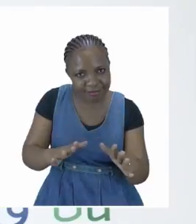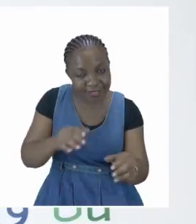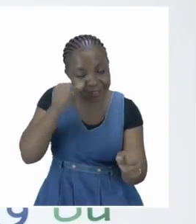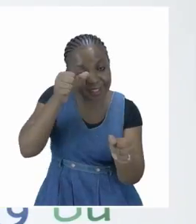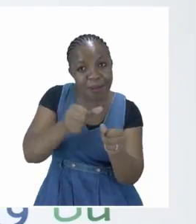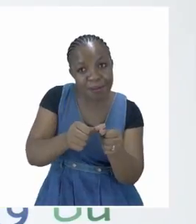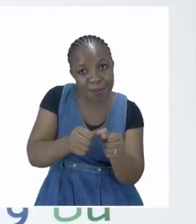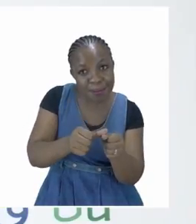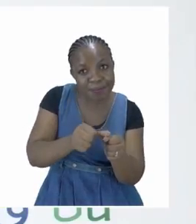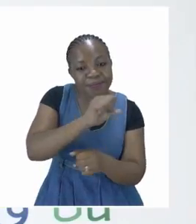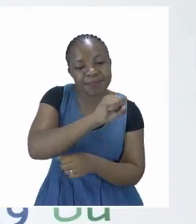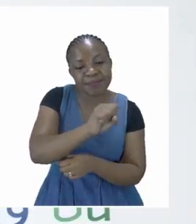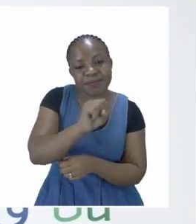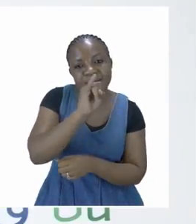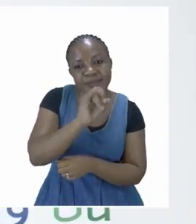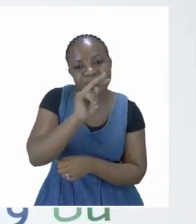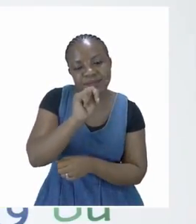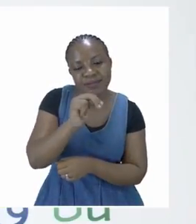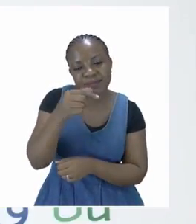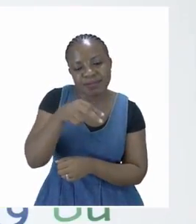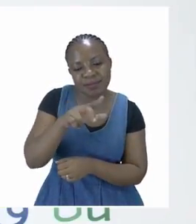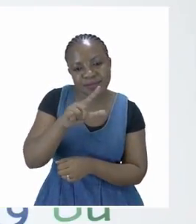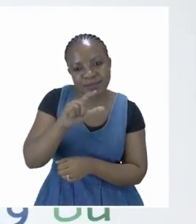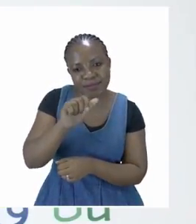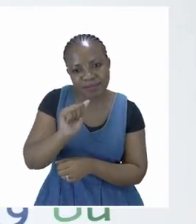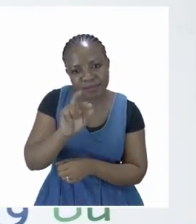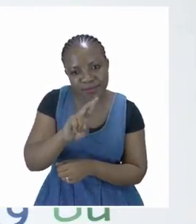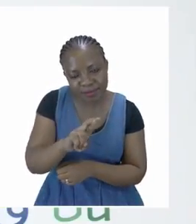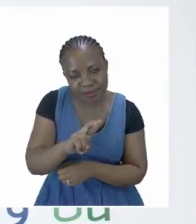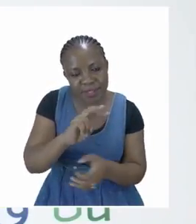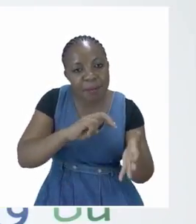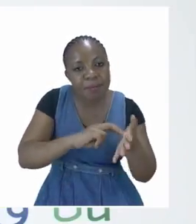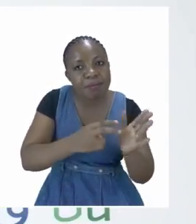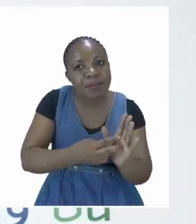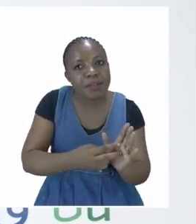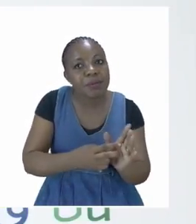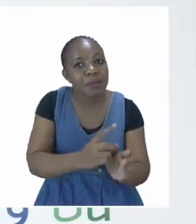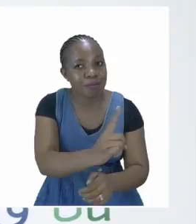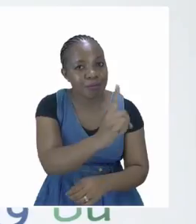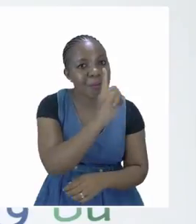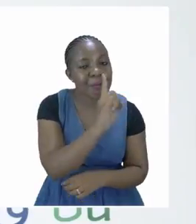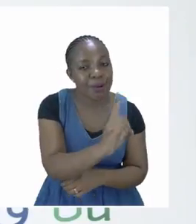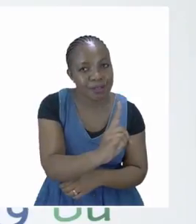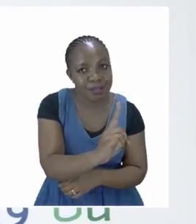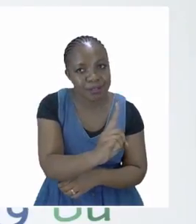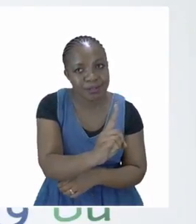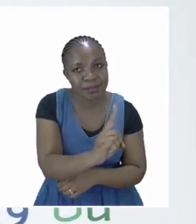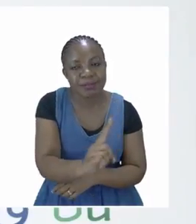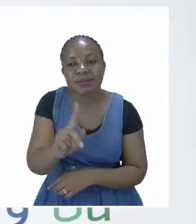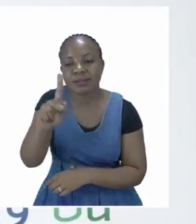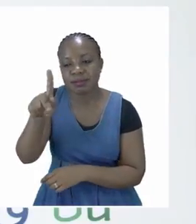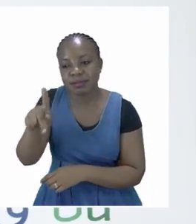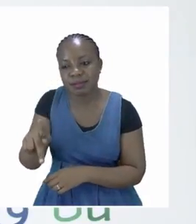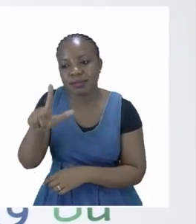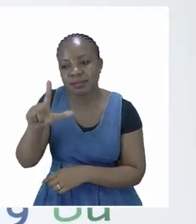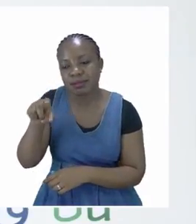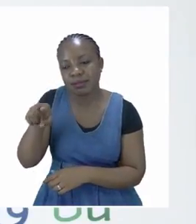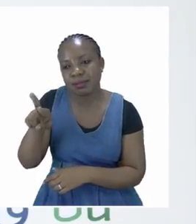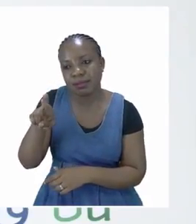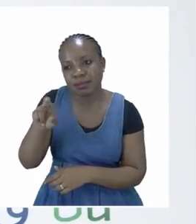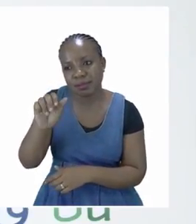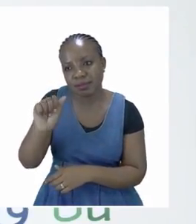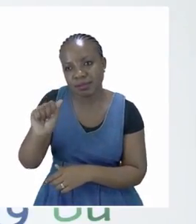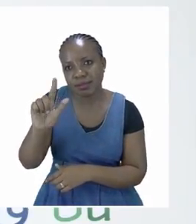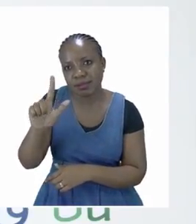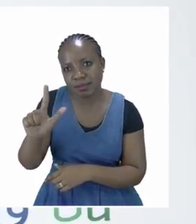means one and plural means two or many. Check your sentences and make